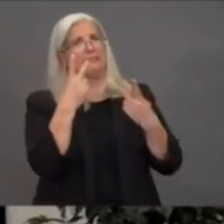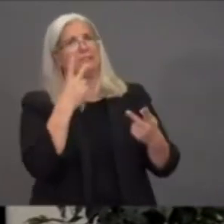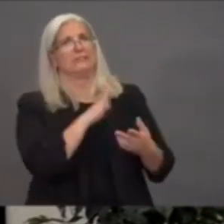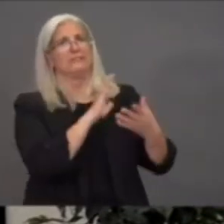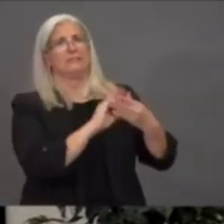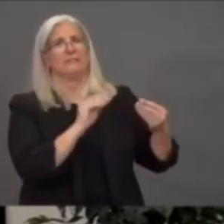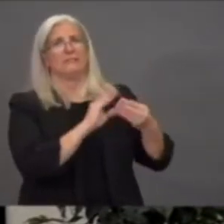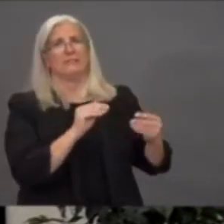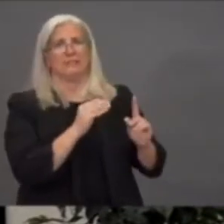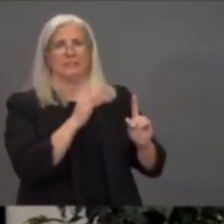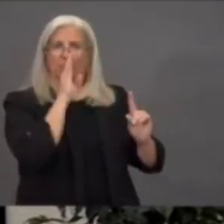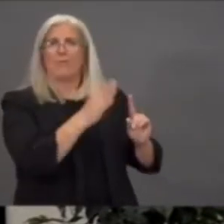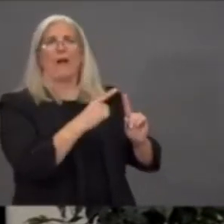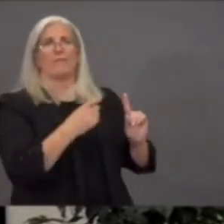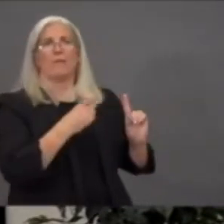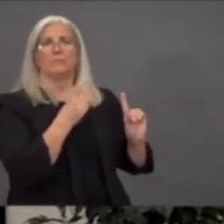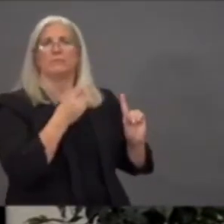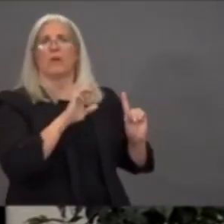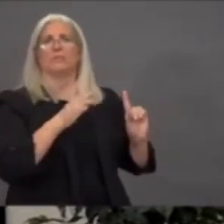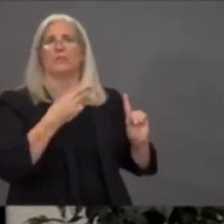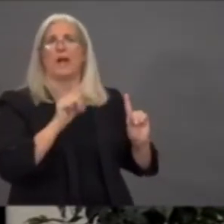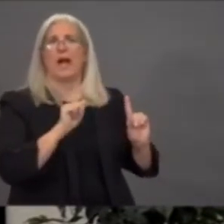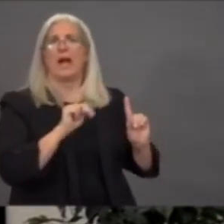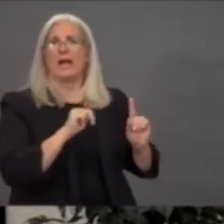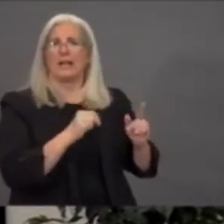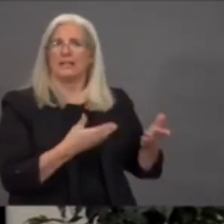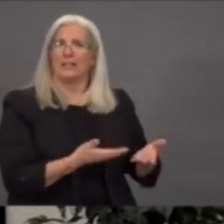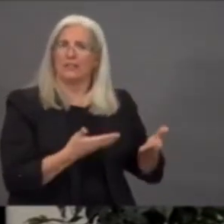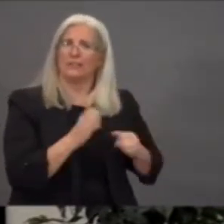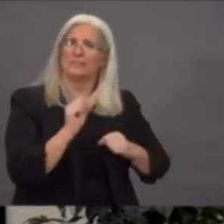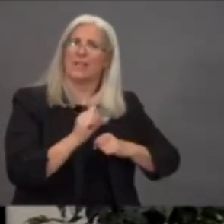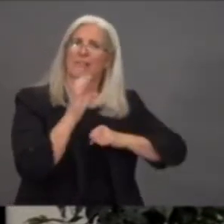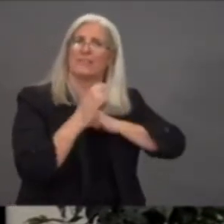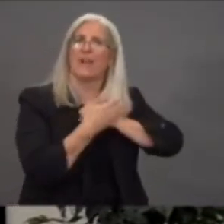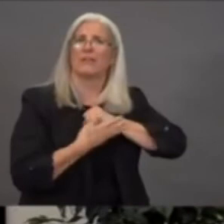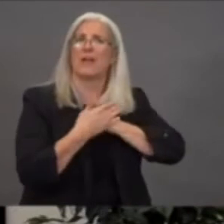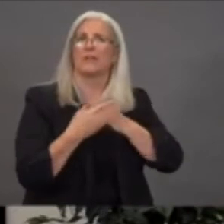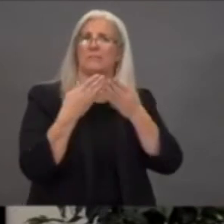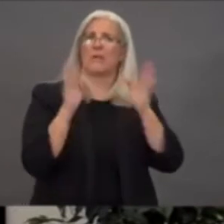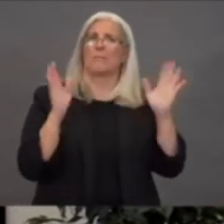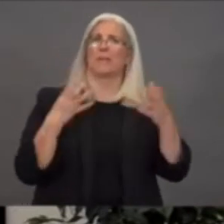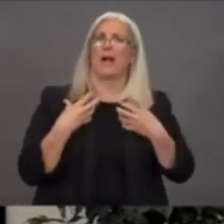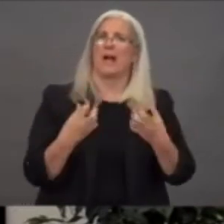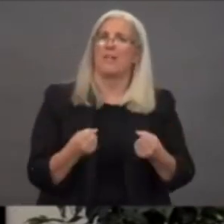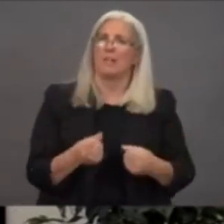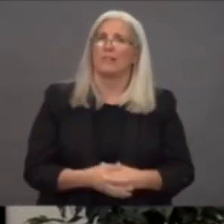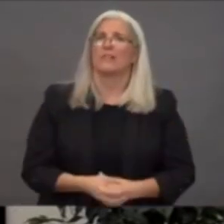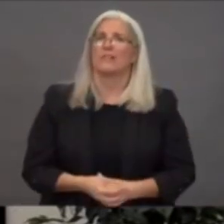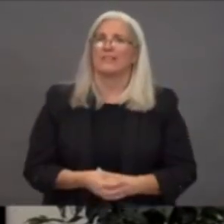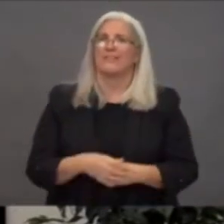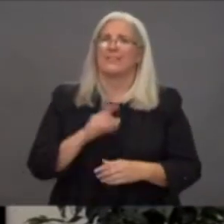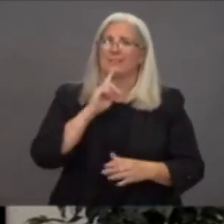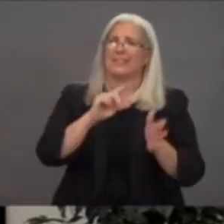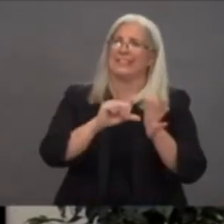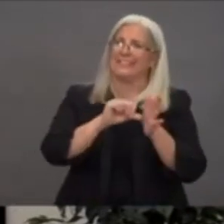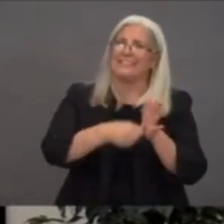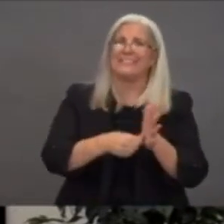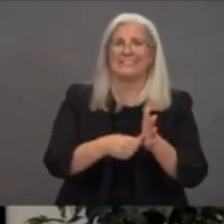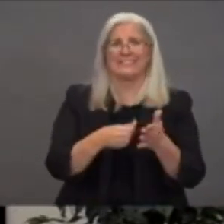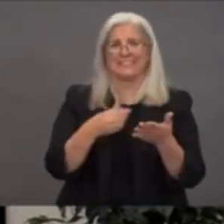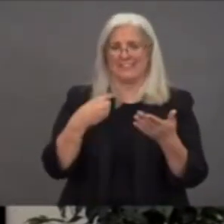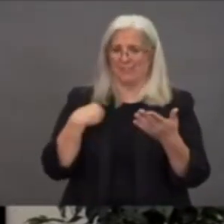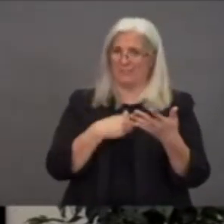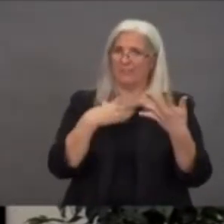straight from our doctors here in Santa Clara County. These are the best guidelines. These are the tools that we're presenting to you to, again,